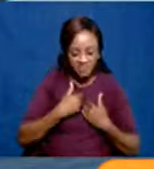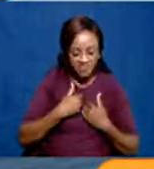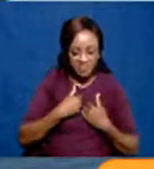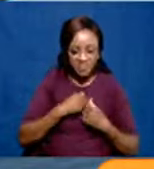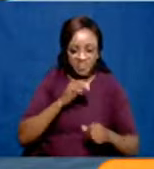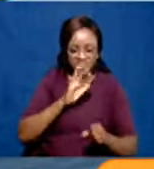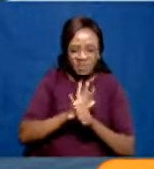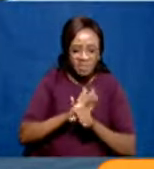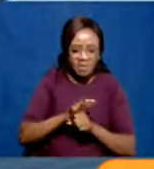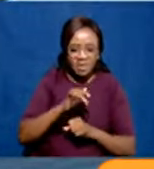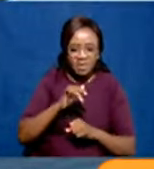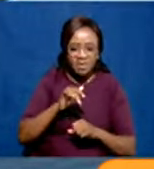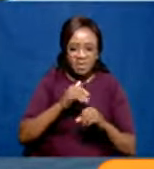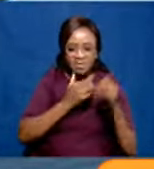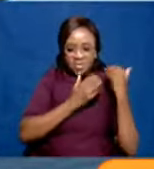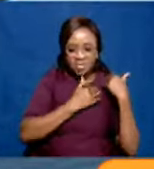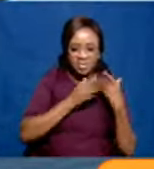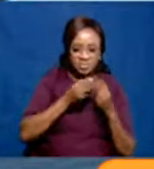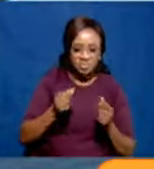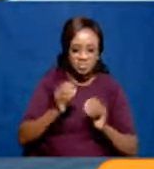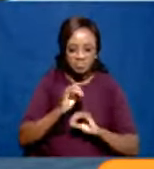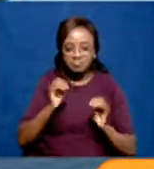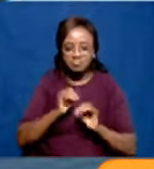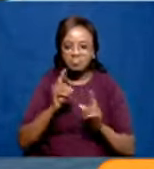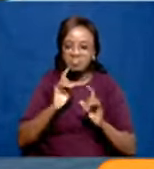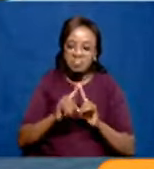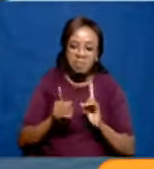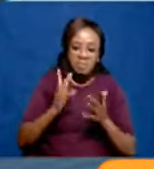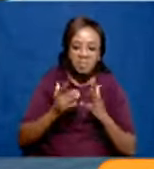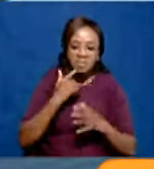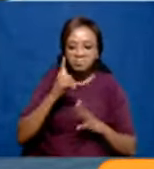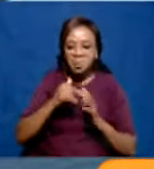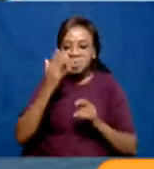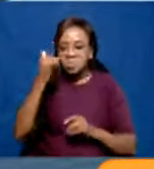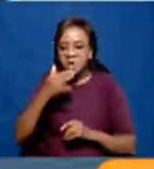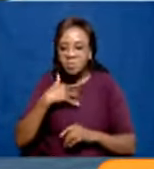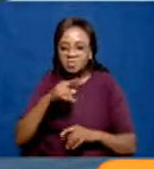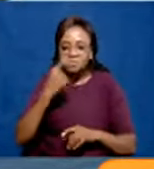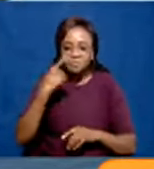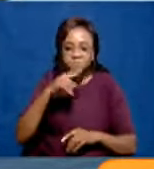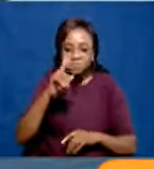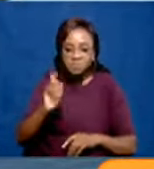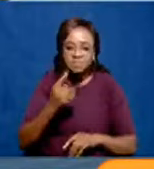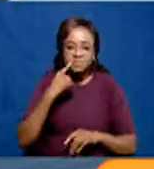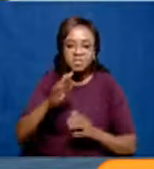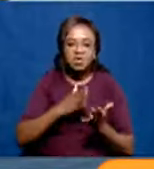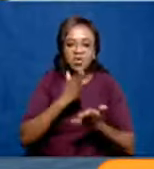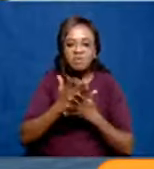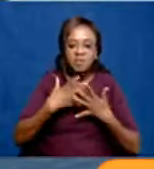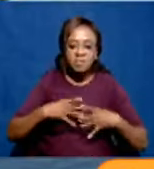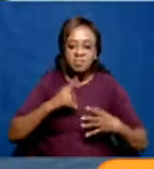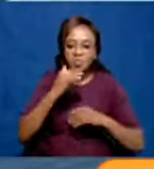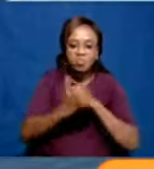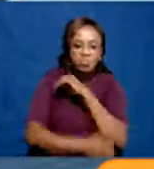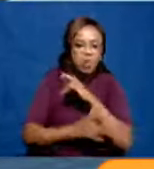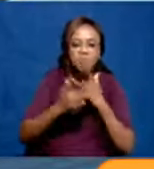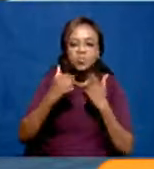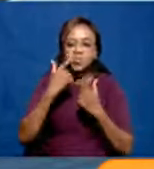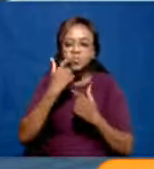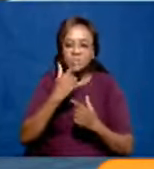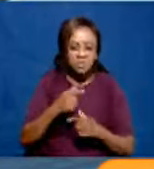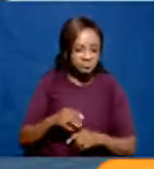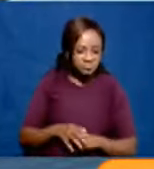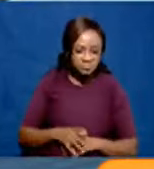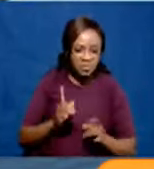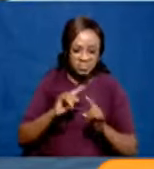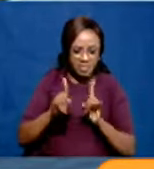are not carrying their weight. So you might say that, oh, why do you want to do a means test to confirm the poor are poor? We also want to confirm those